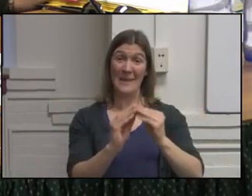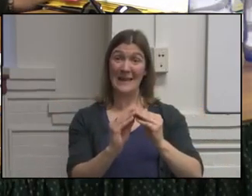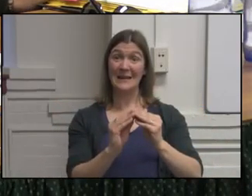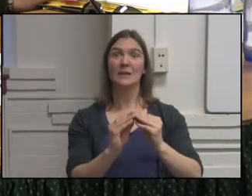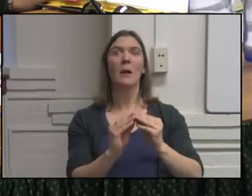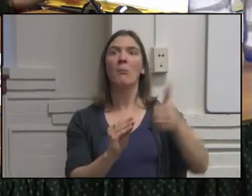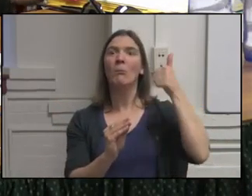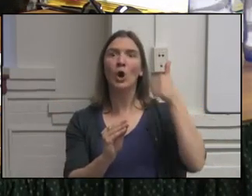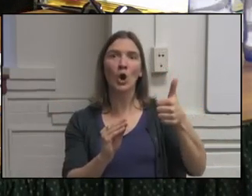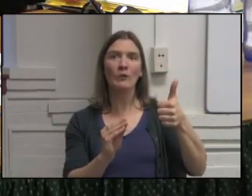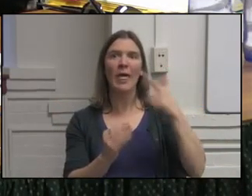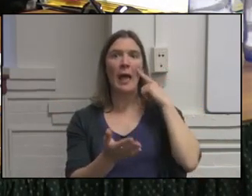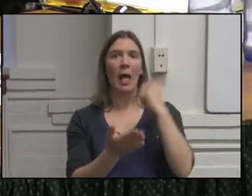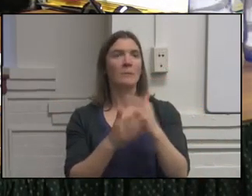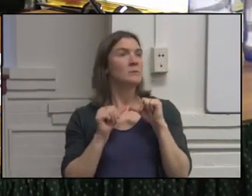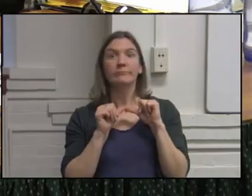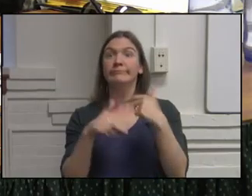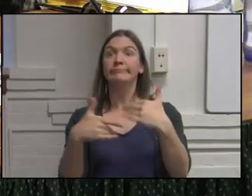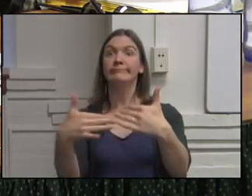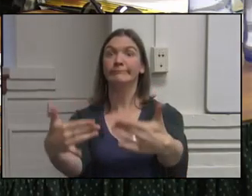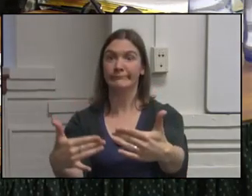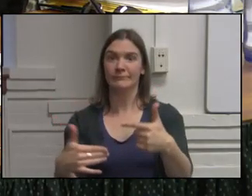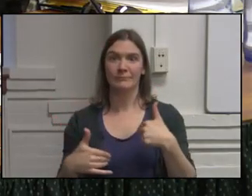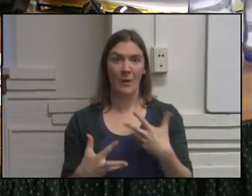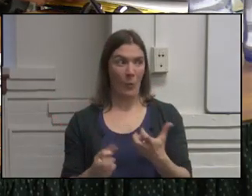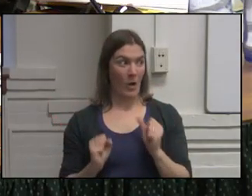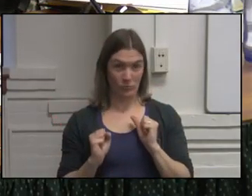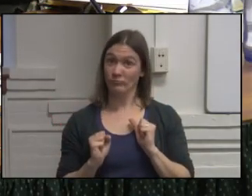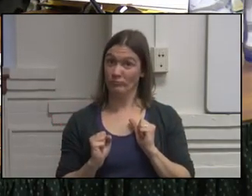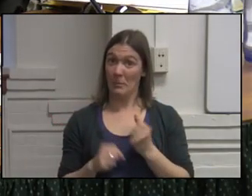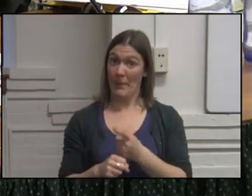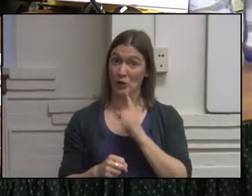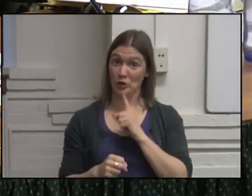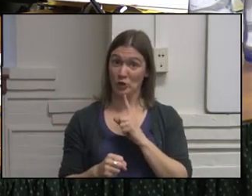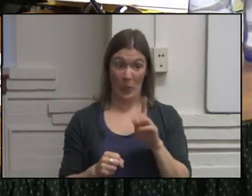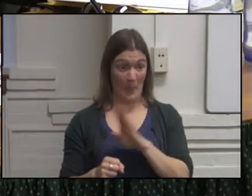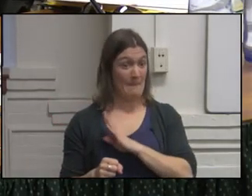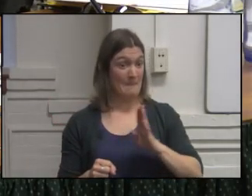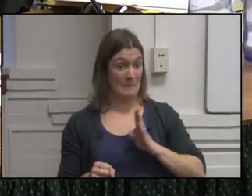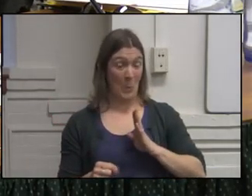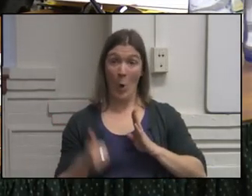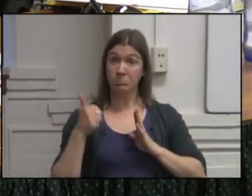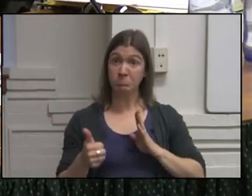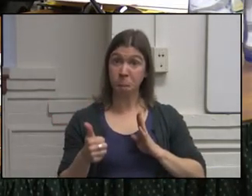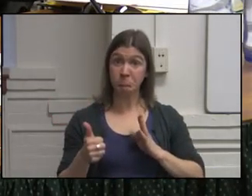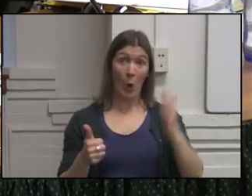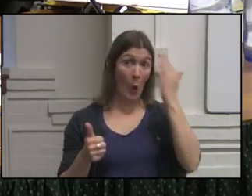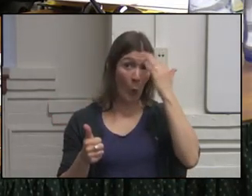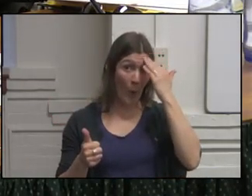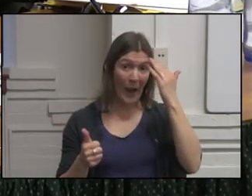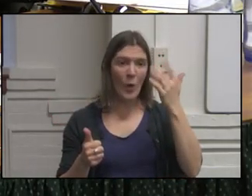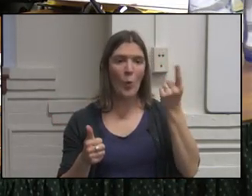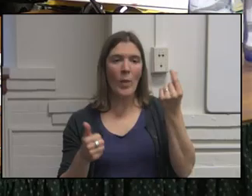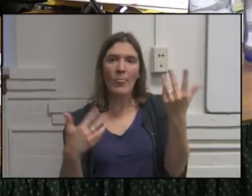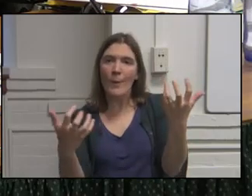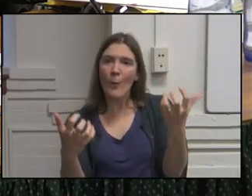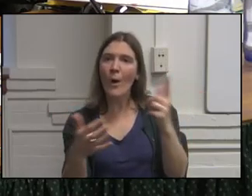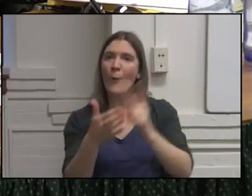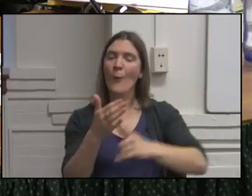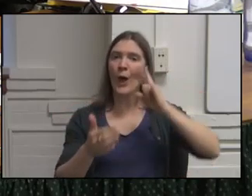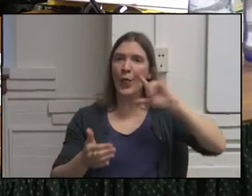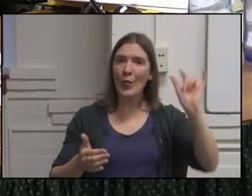to continue the process forward, I wanted to make sure that the board was aware of the scope